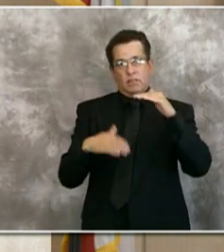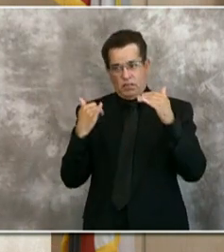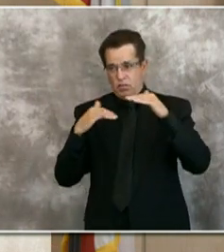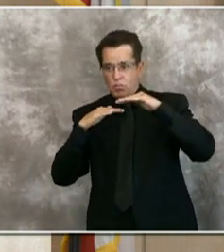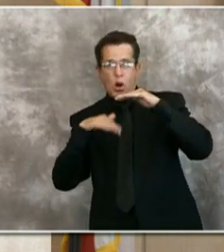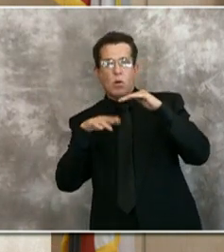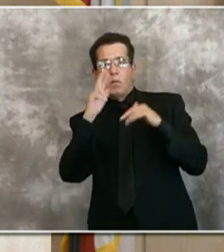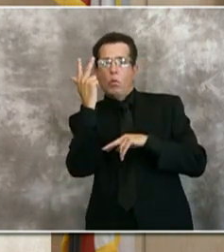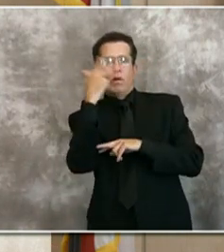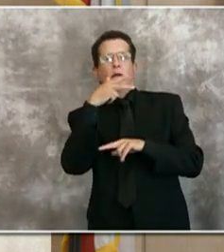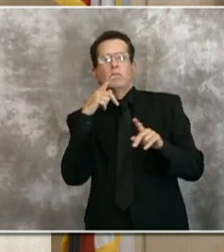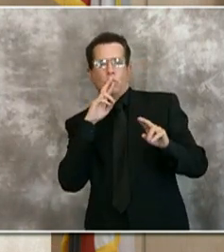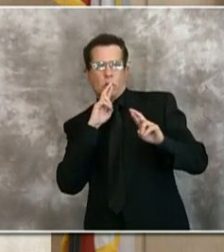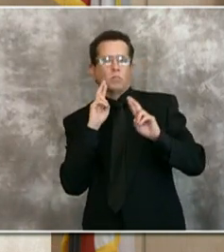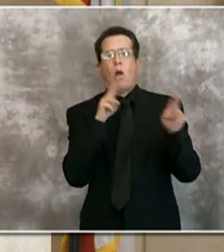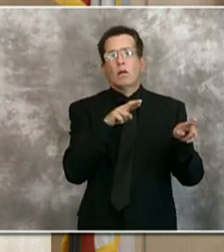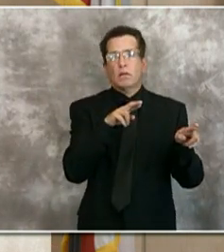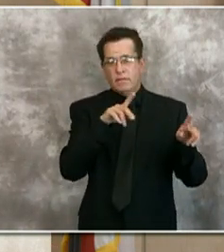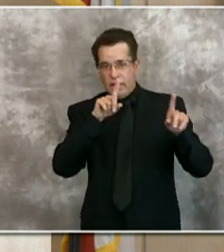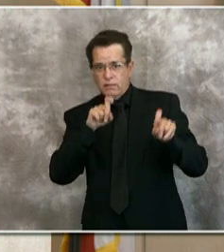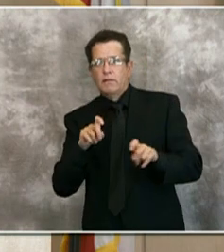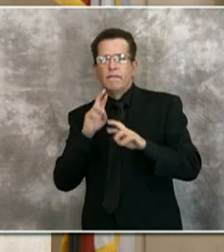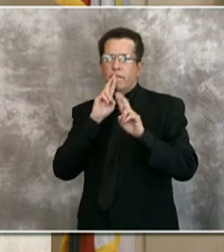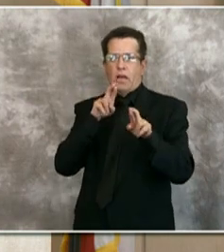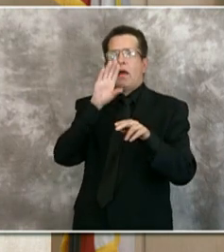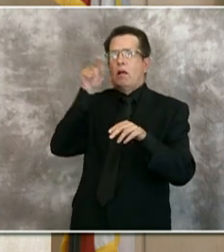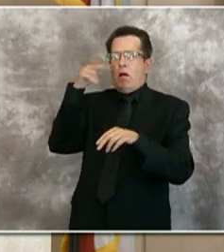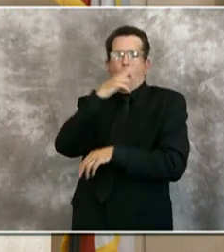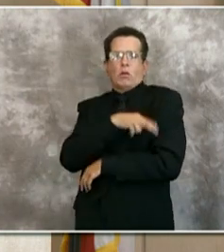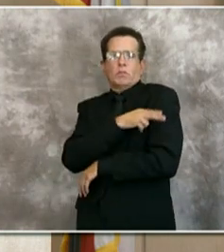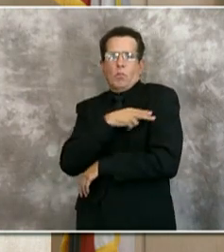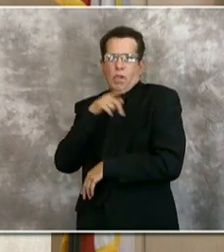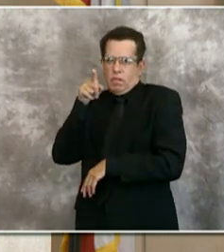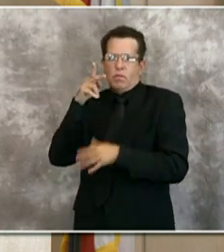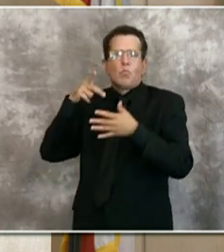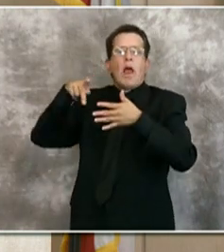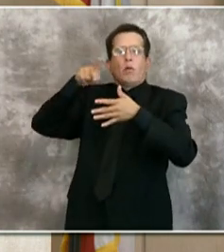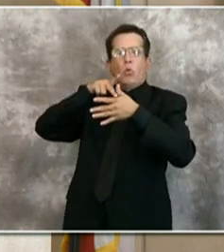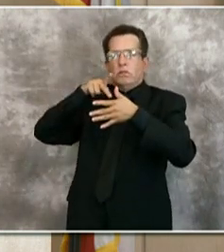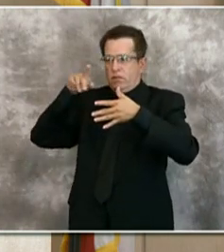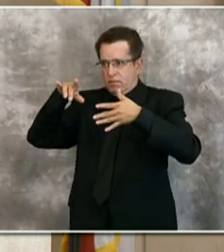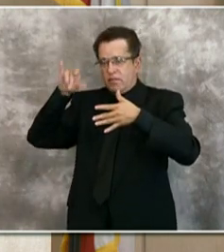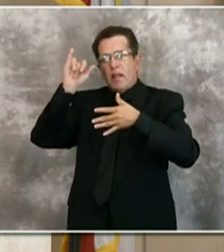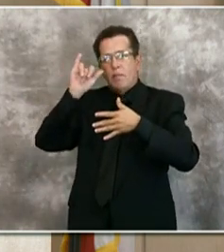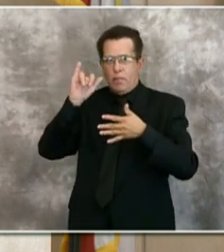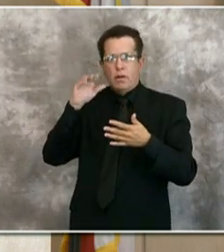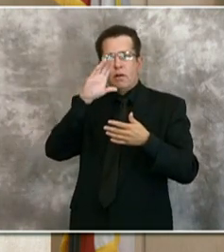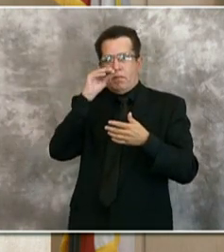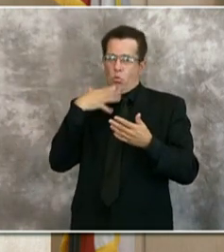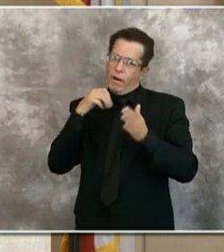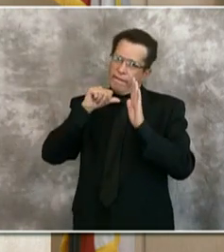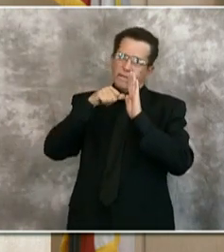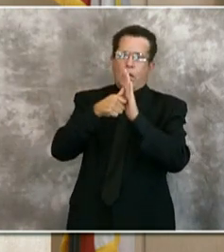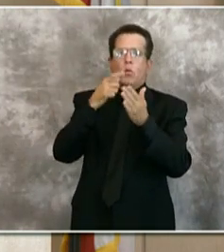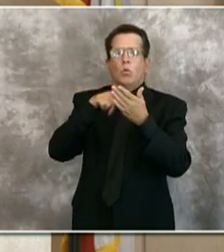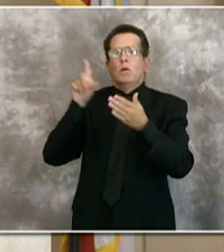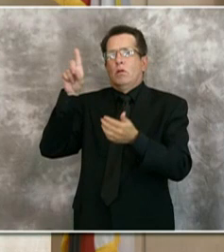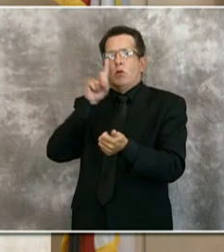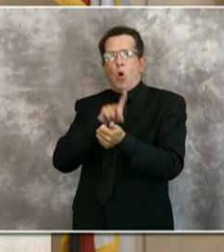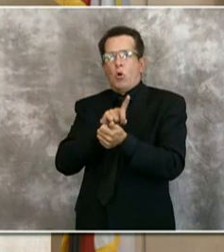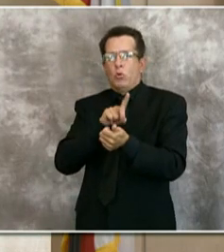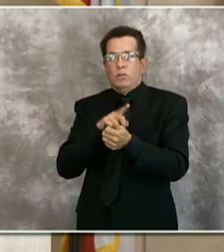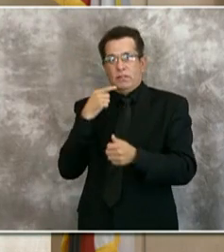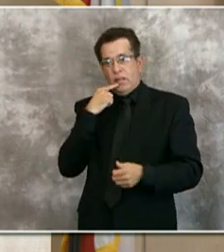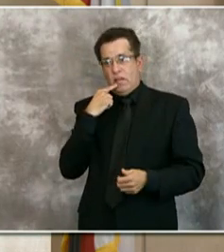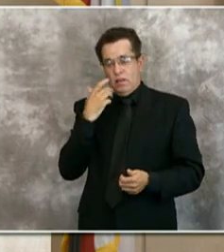The hospitals are much faster, and those are really the ones that are prioritized for the most important ones. But again, to reemphasize what Dr. McDonald said, as a case